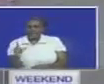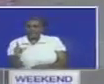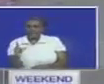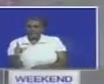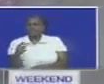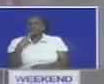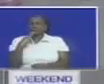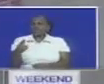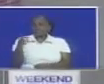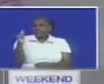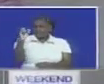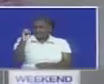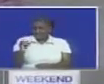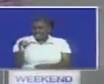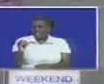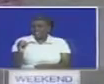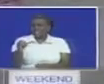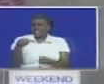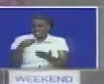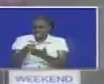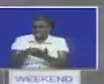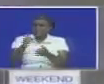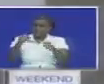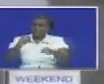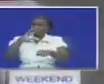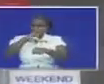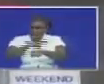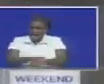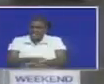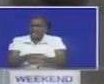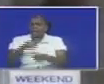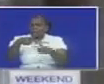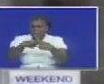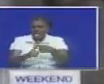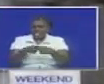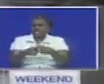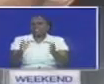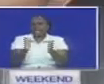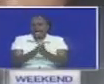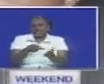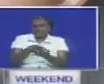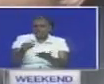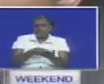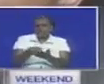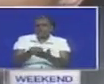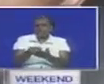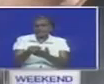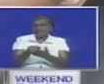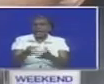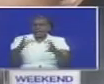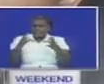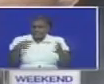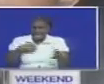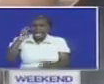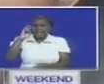At 250,000 shillings, one can buy the machine and sell both byproducts at a profit. To a large extent, I do